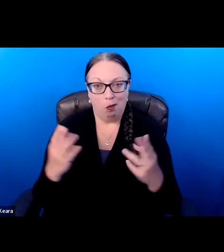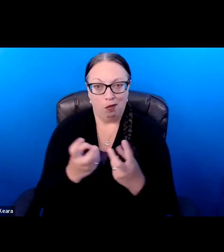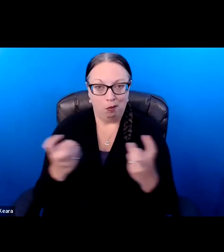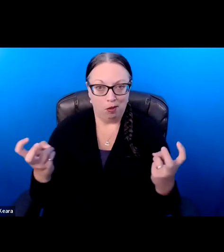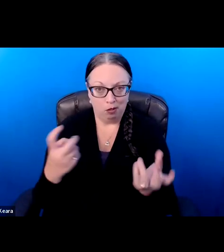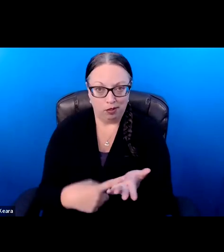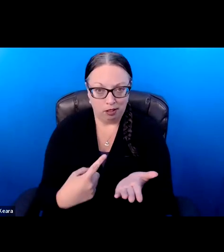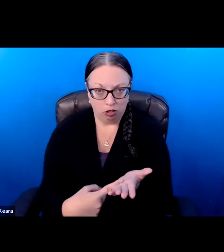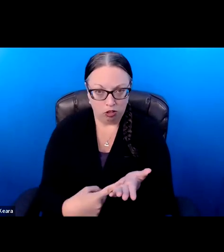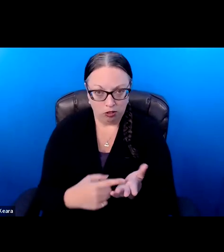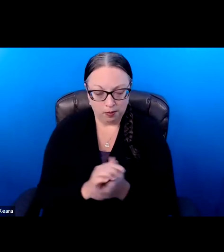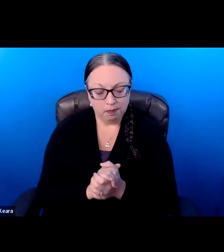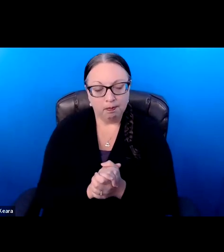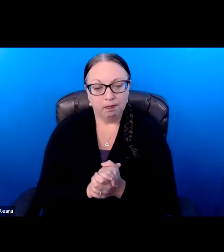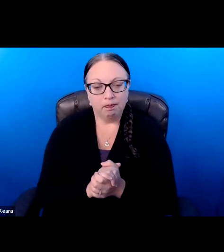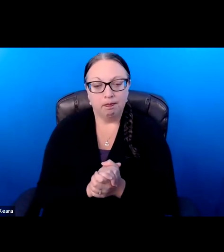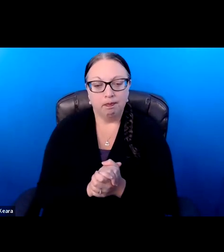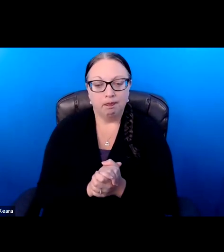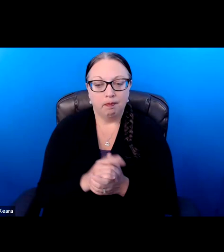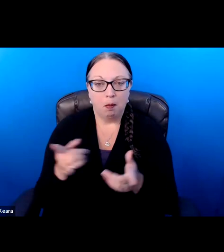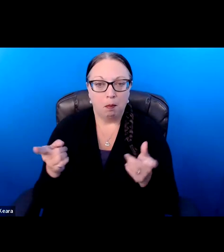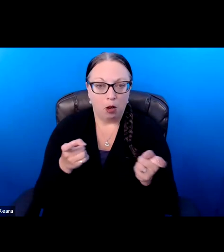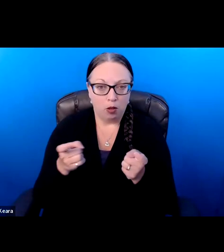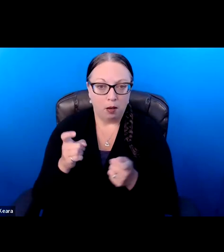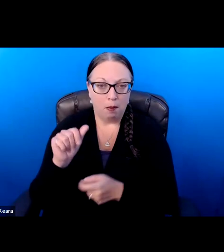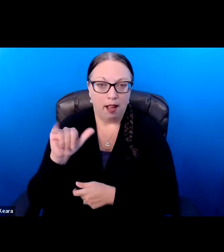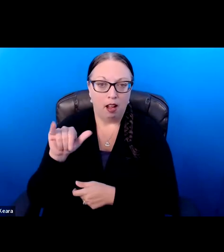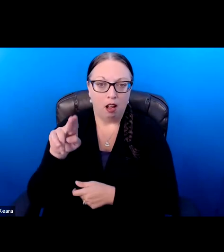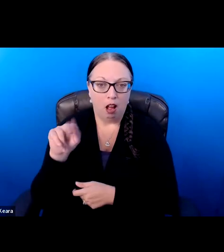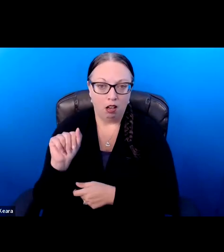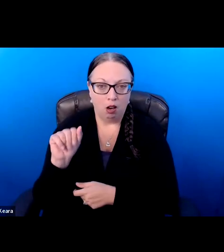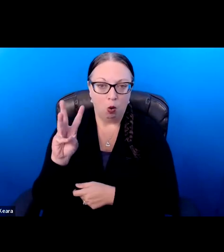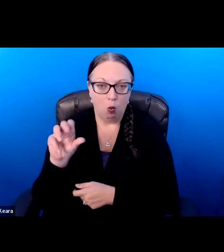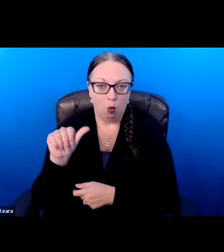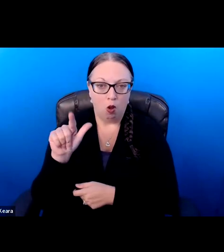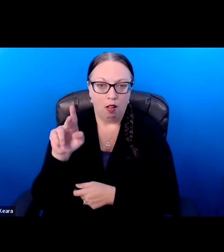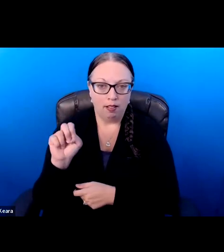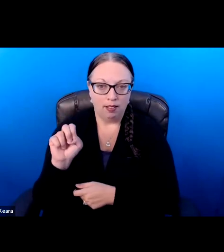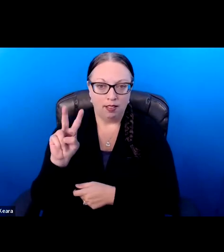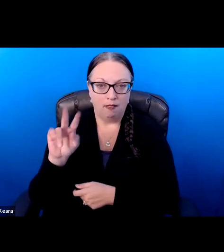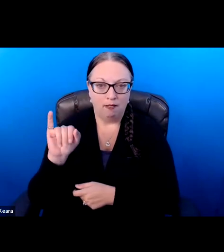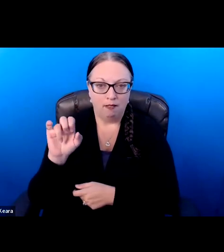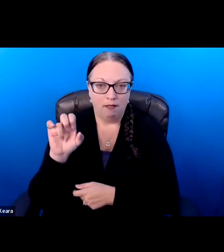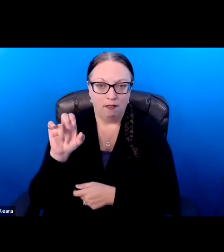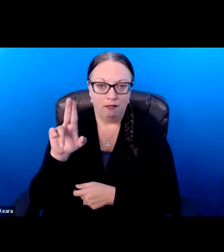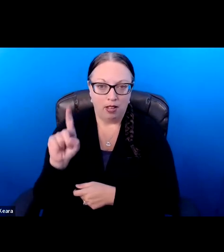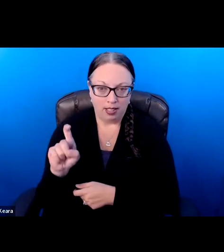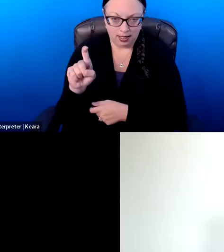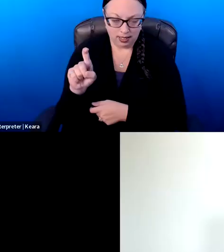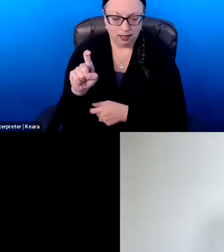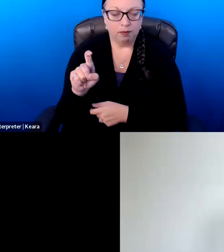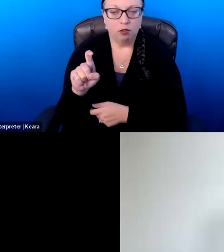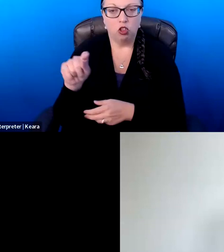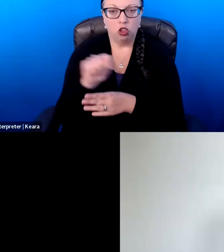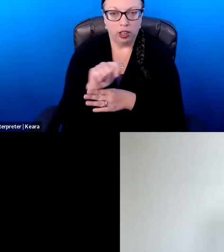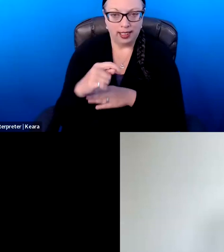discussion, moderated by Ayana Wallace Vex. She is Training and Technical Assistant